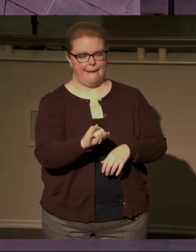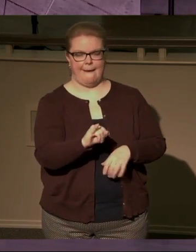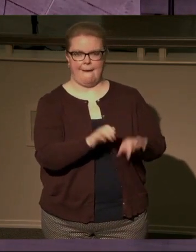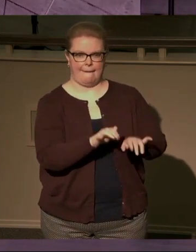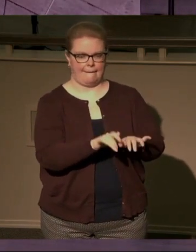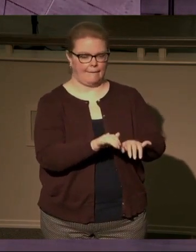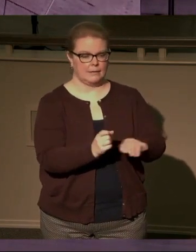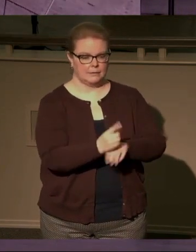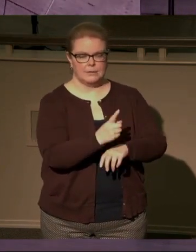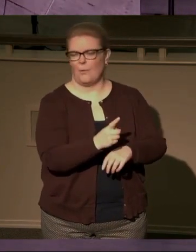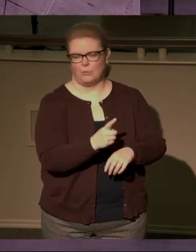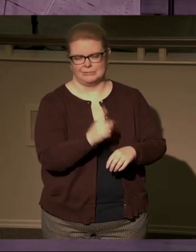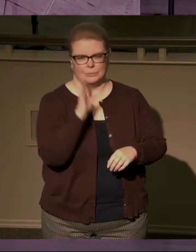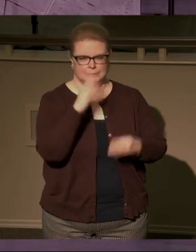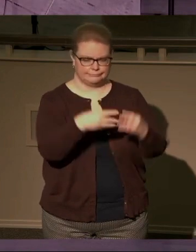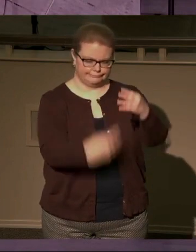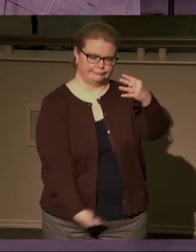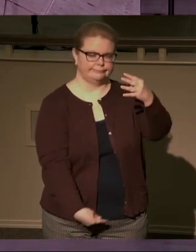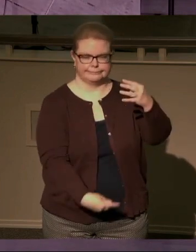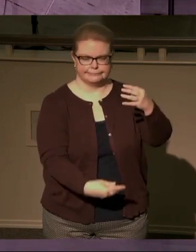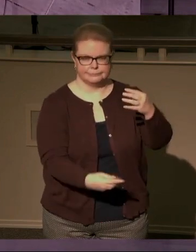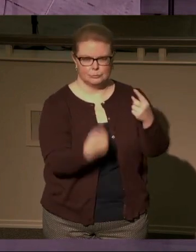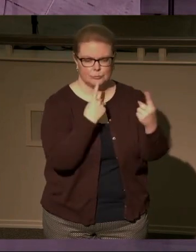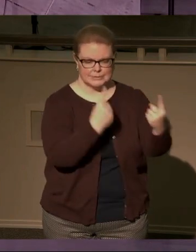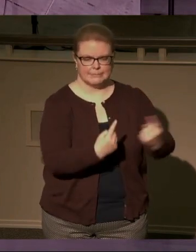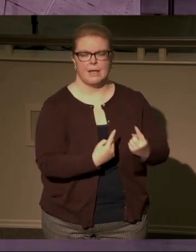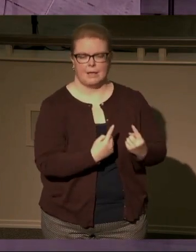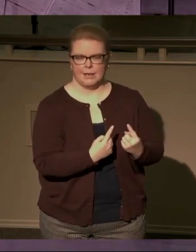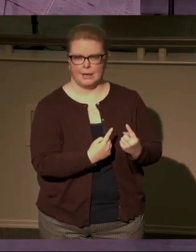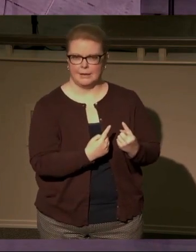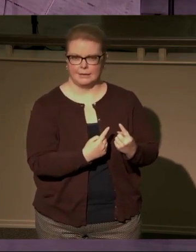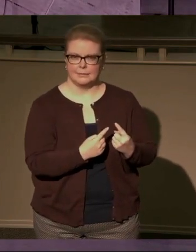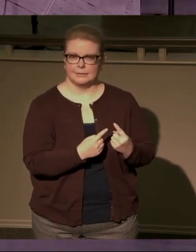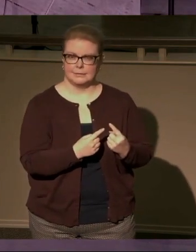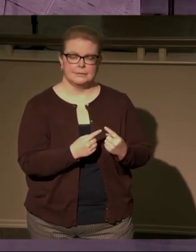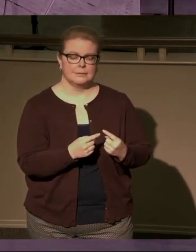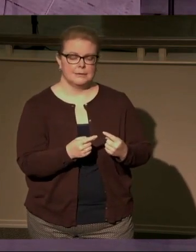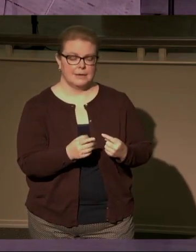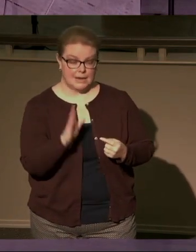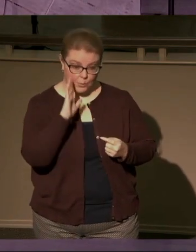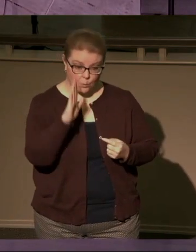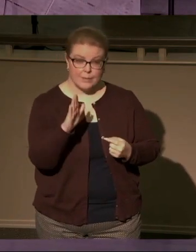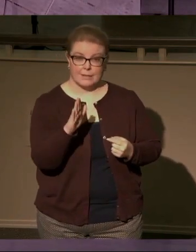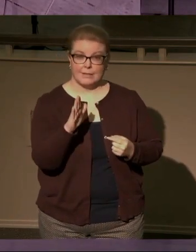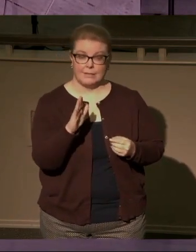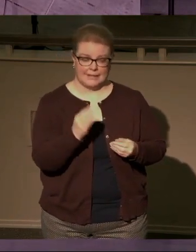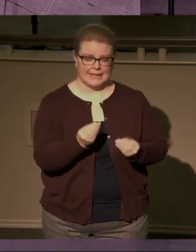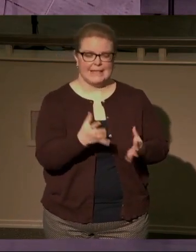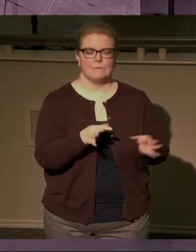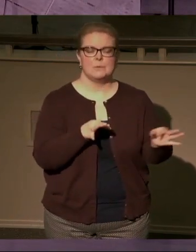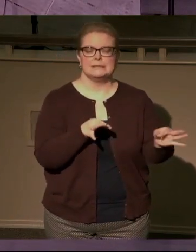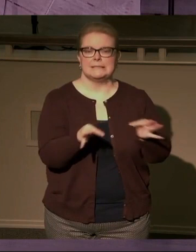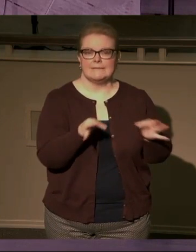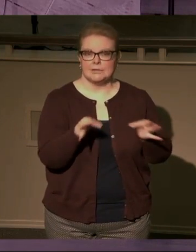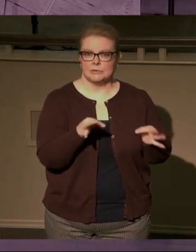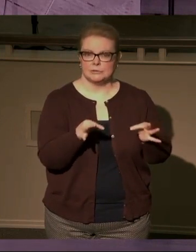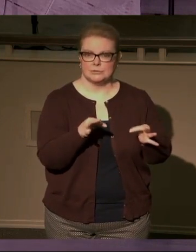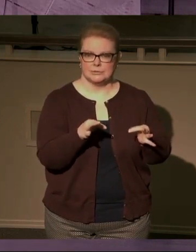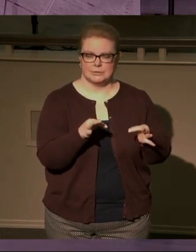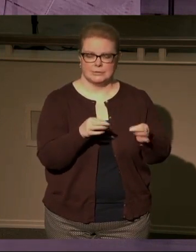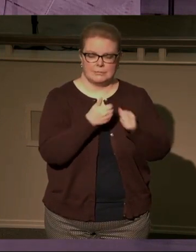is guaranteed to respond to you. And it will define you by your